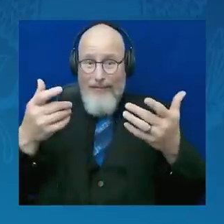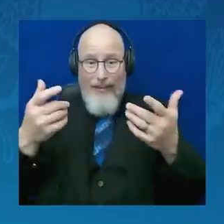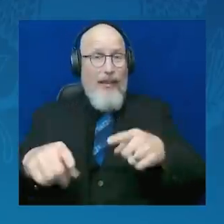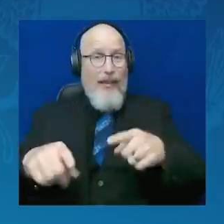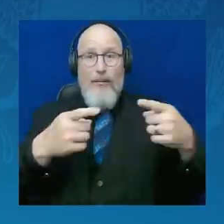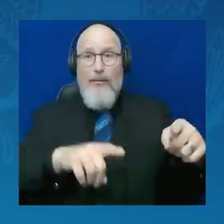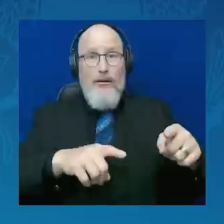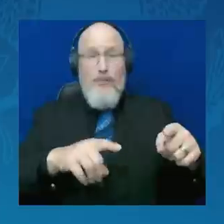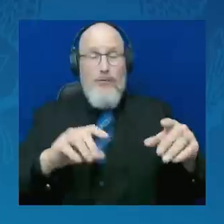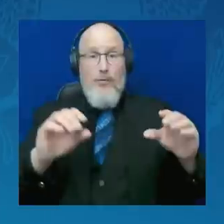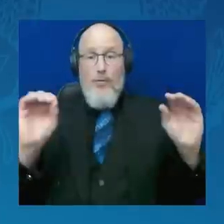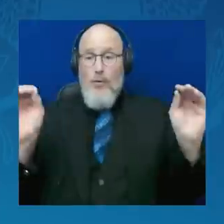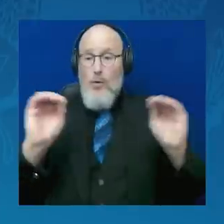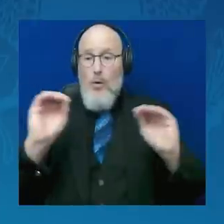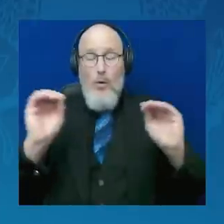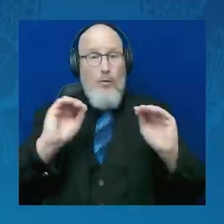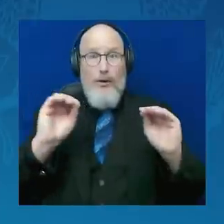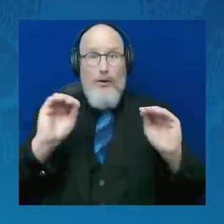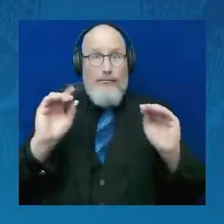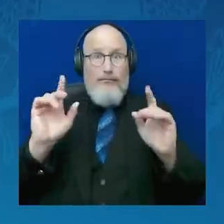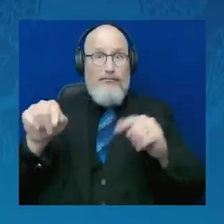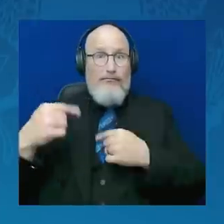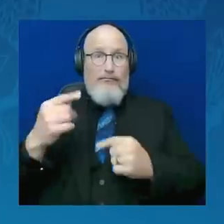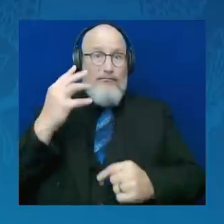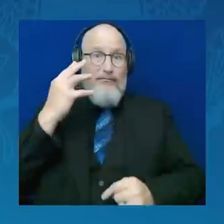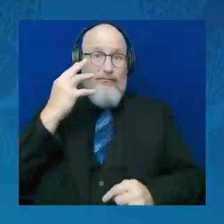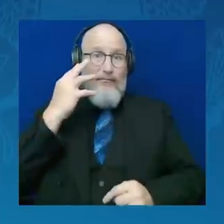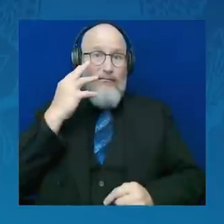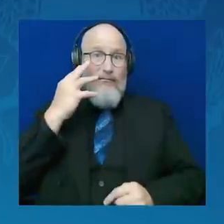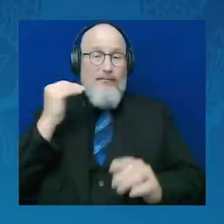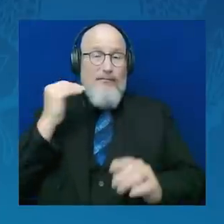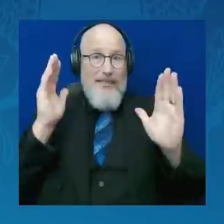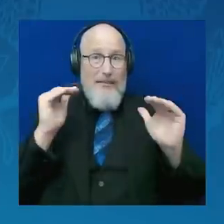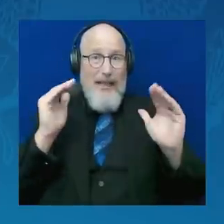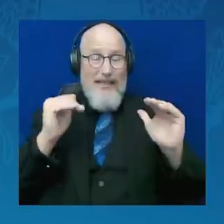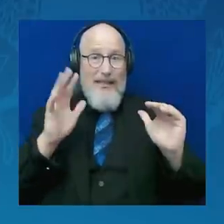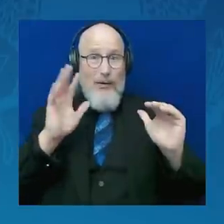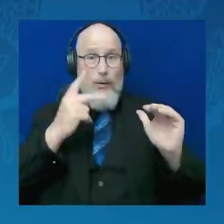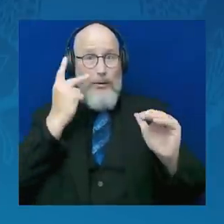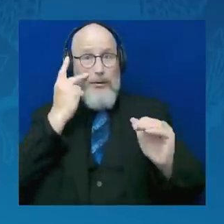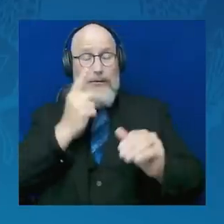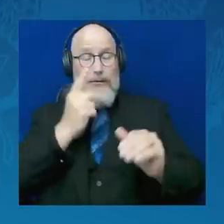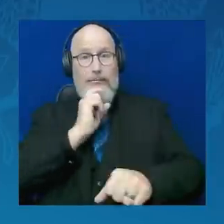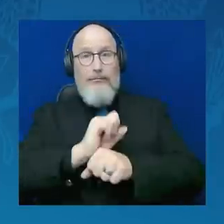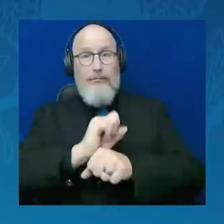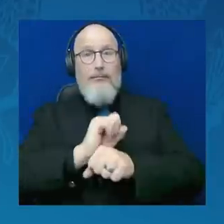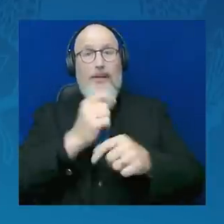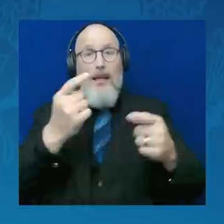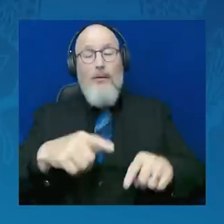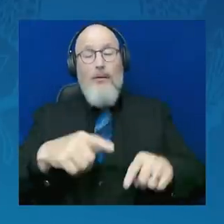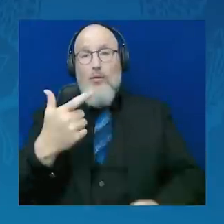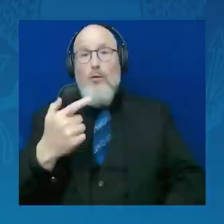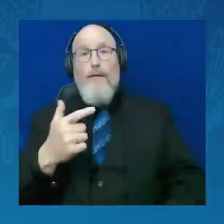that we would be able to see such scenes in the 21st century. Especially,